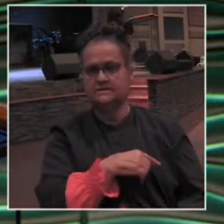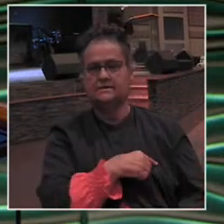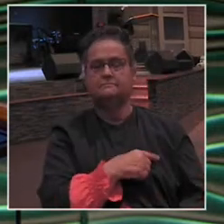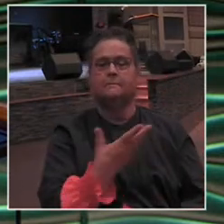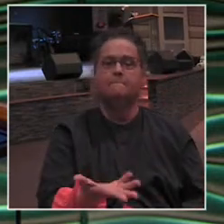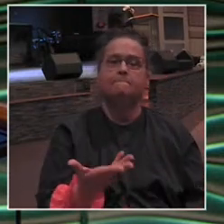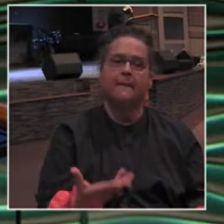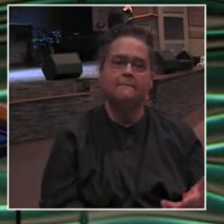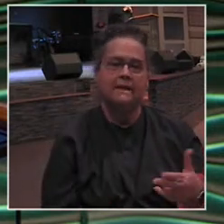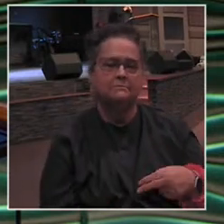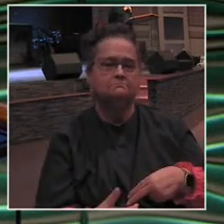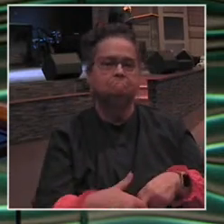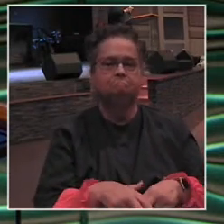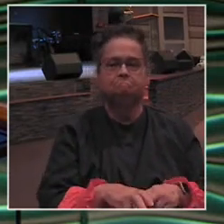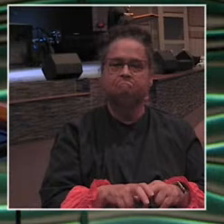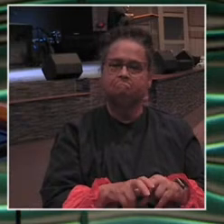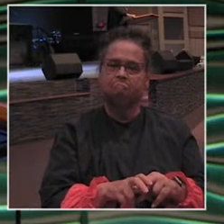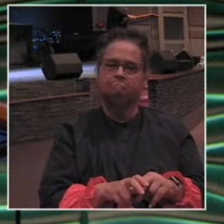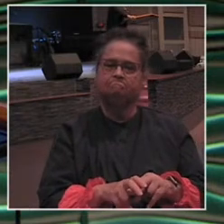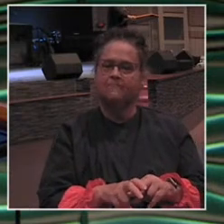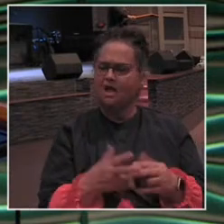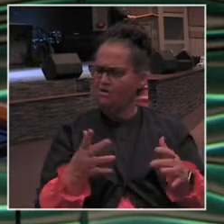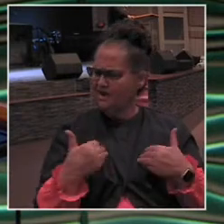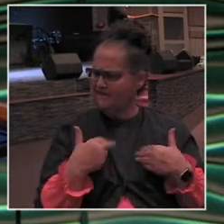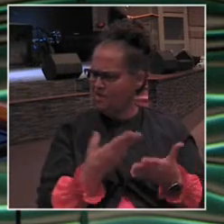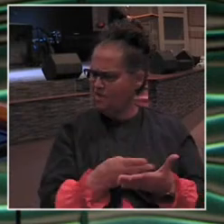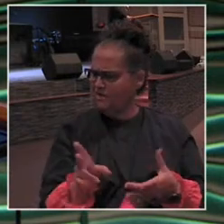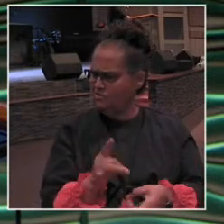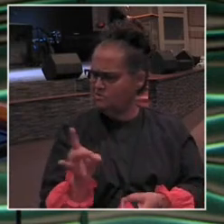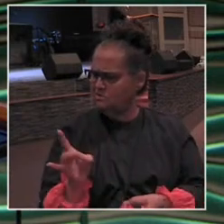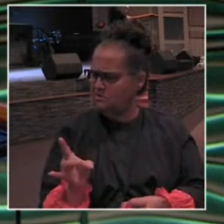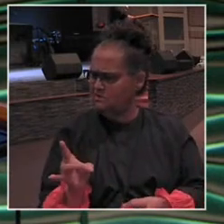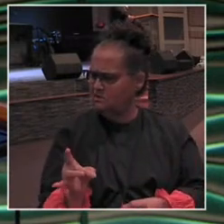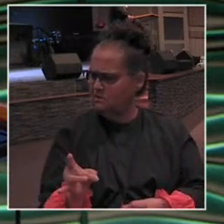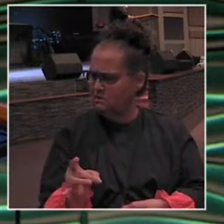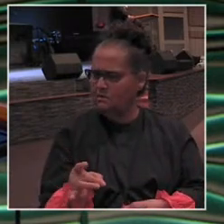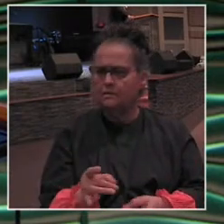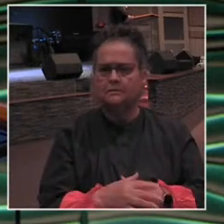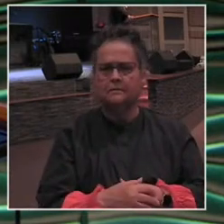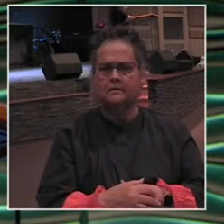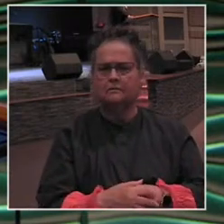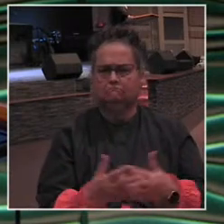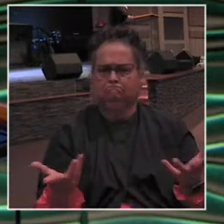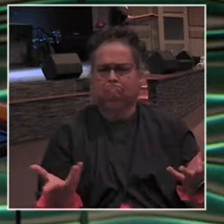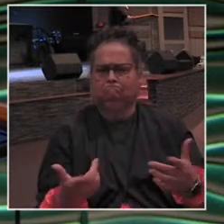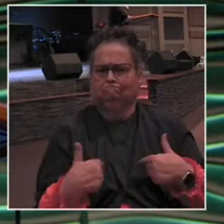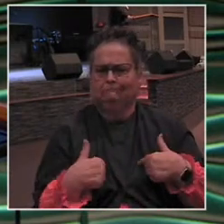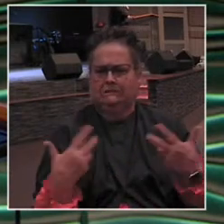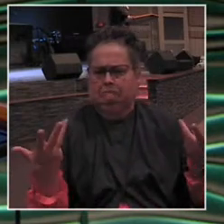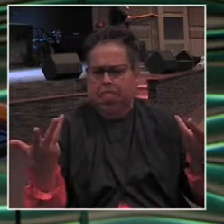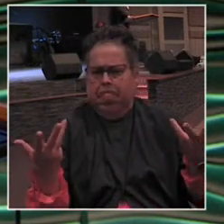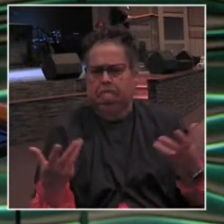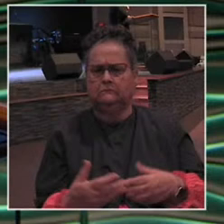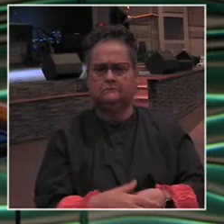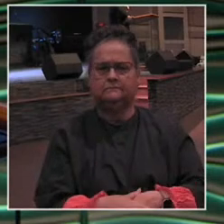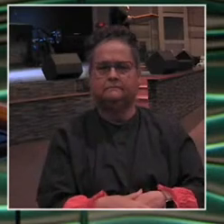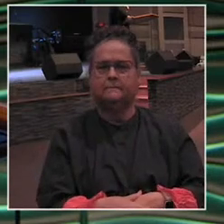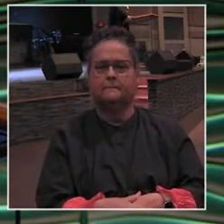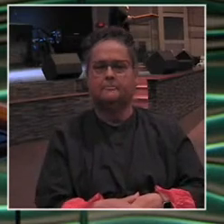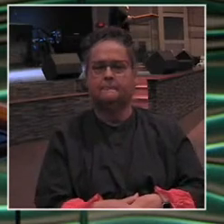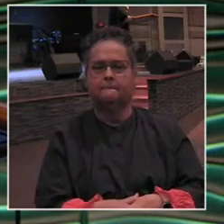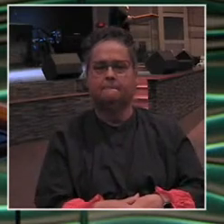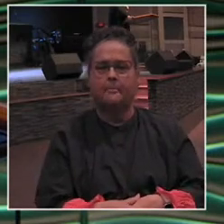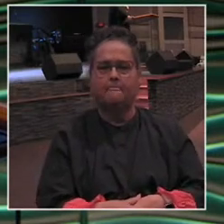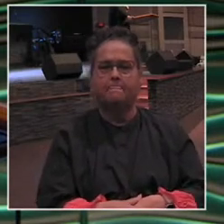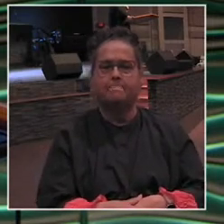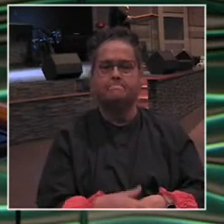Maybe you're sitting here thinking, Seneatha, I already have the Holy Ghost. I'm good. What's this got to do with me? My question back